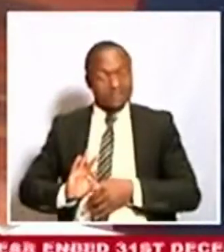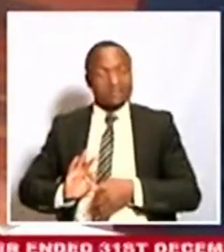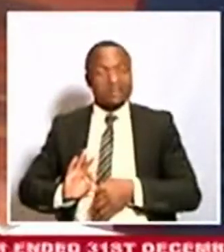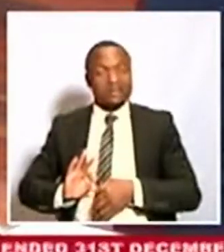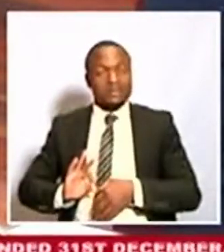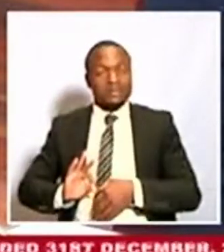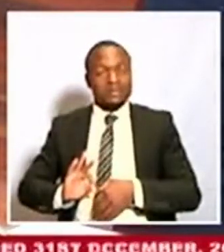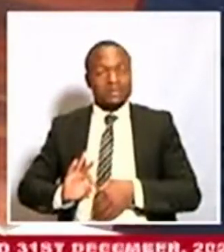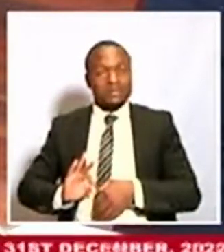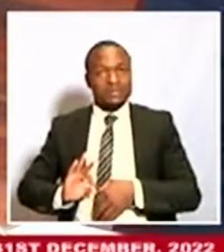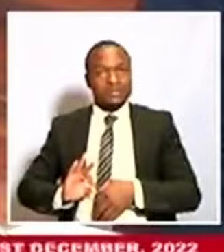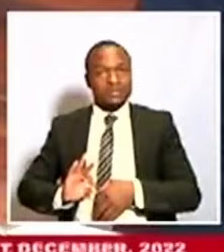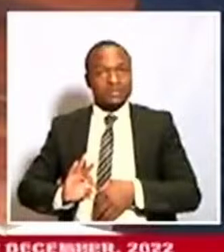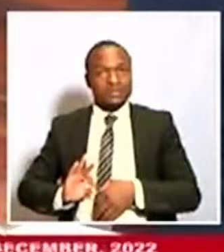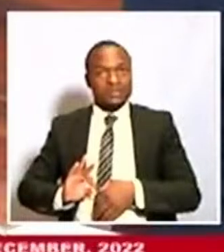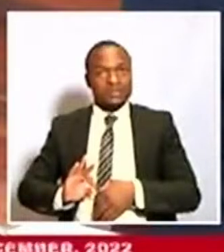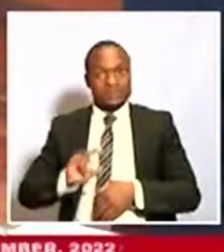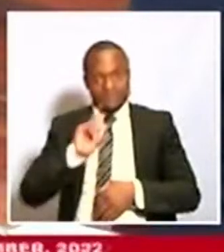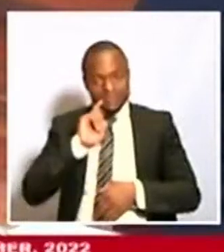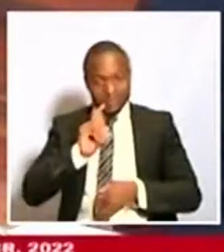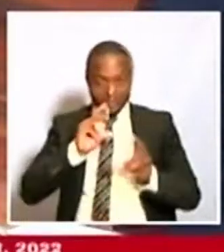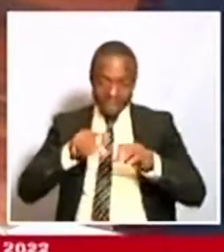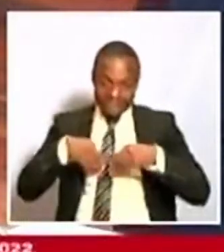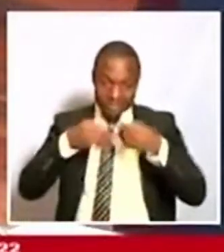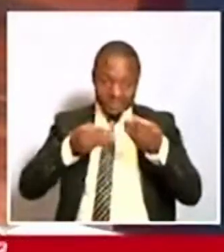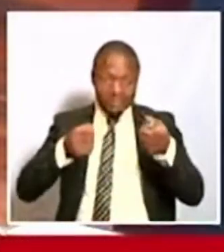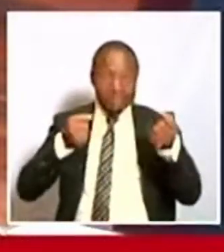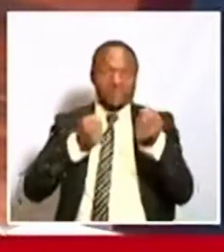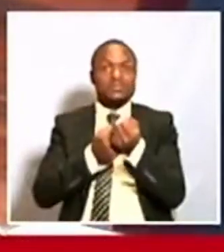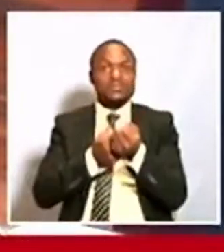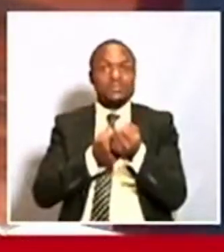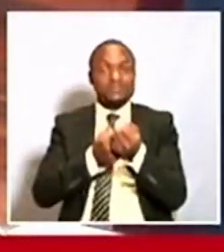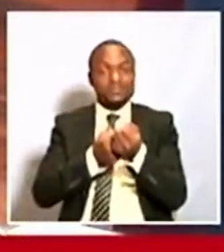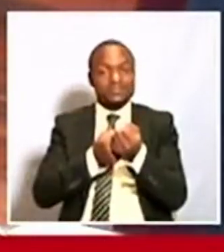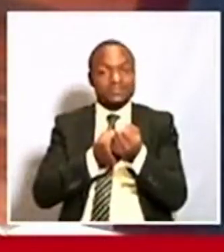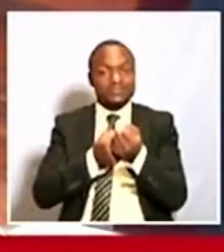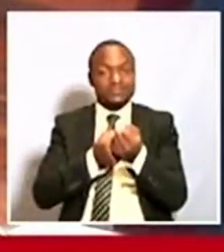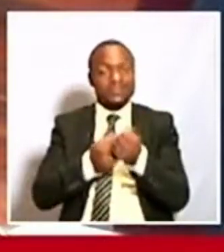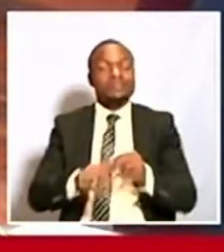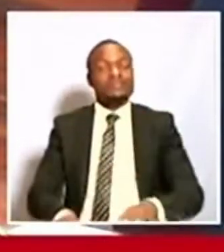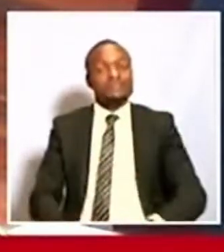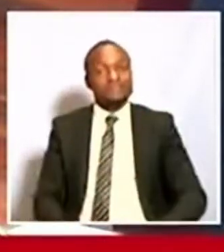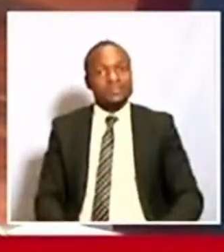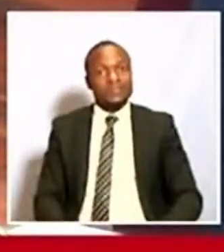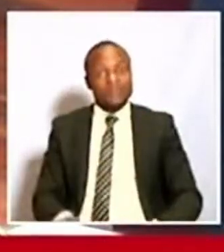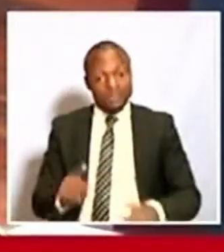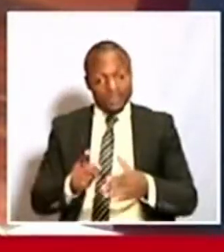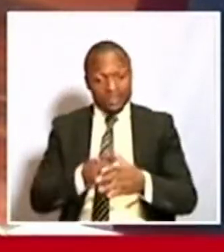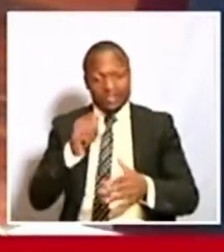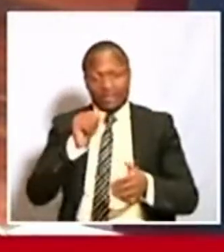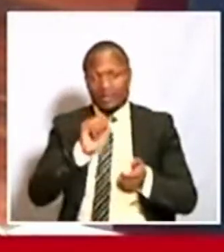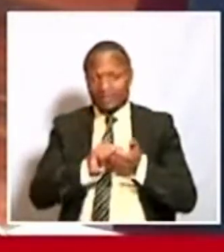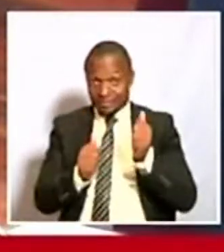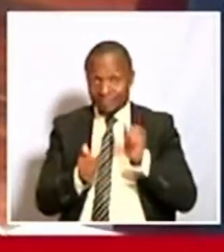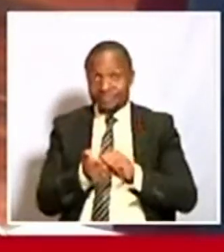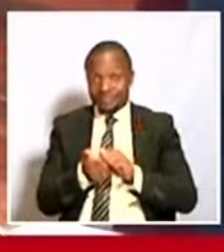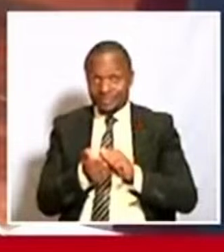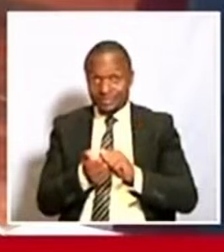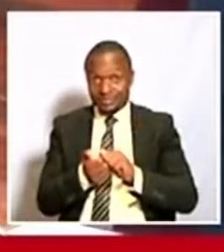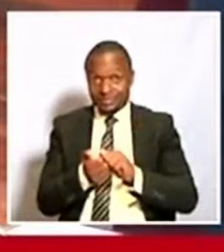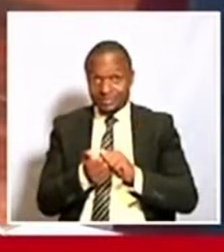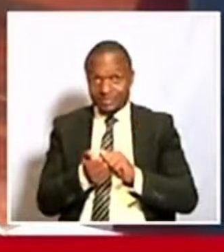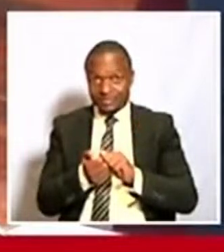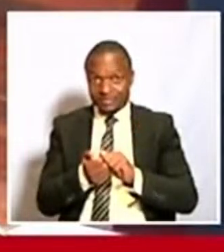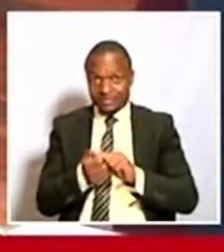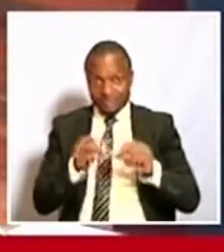for sponsorship, are paid for. The next query